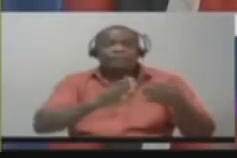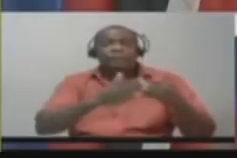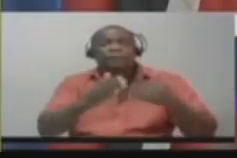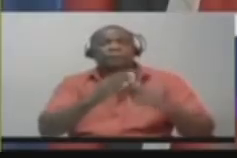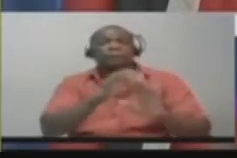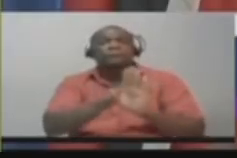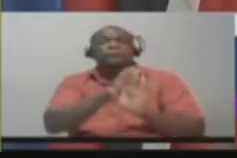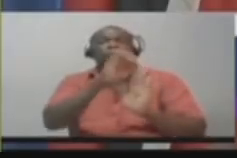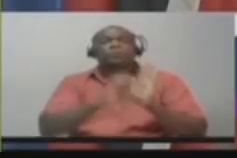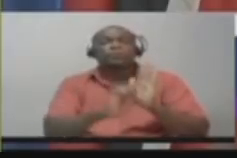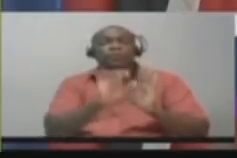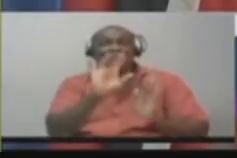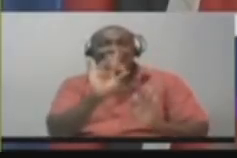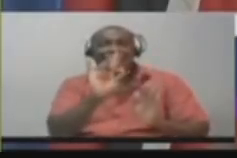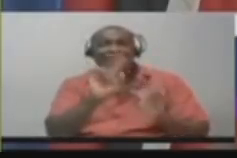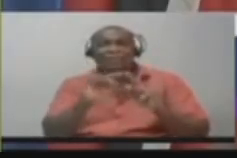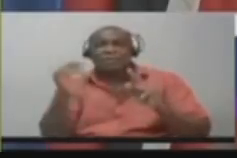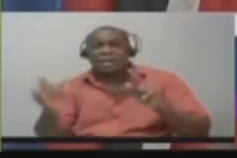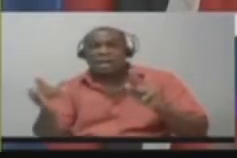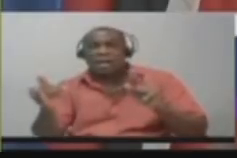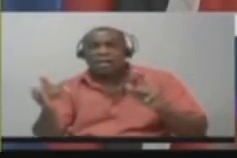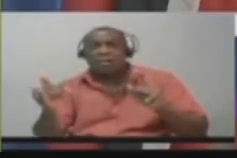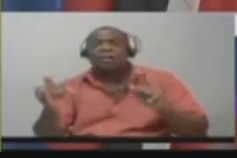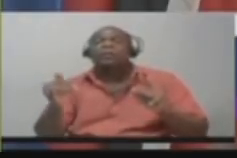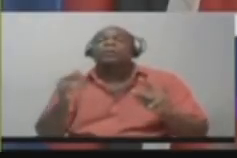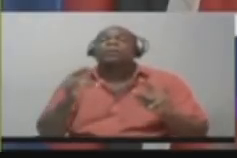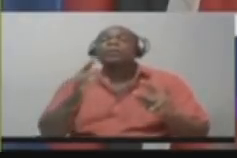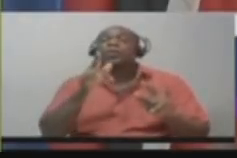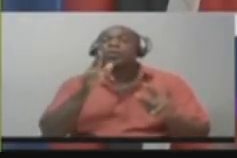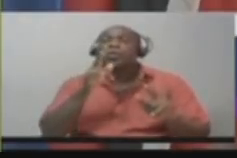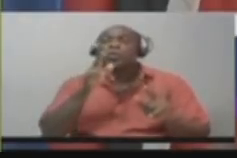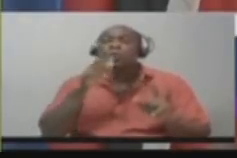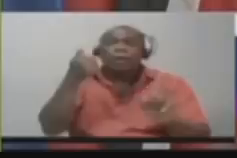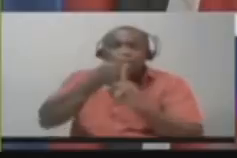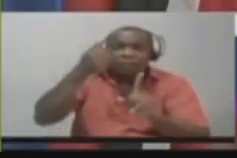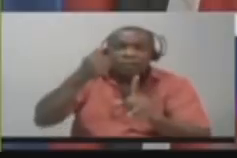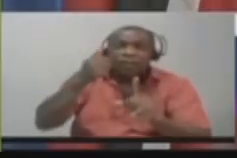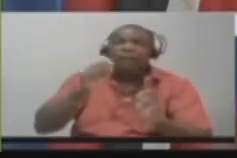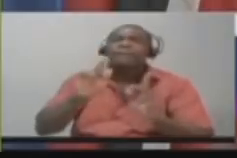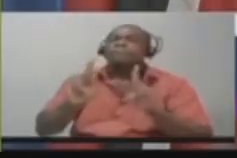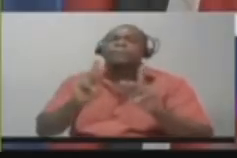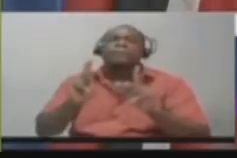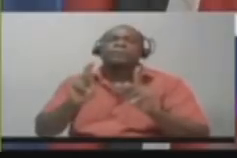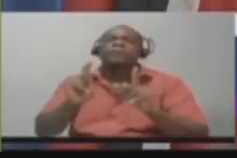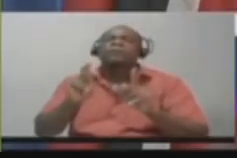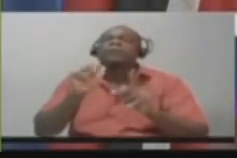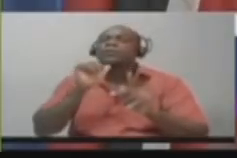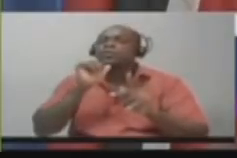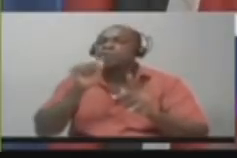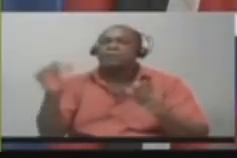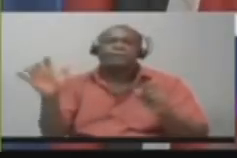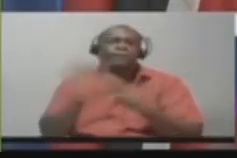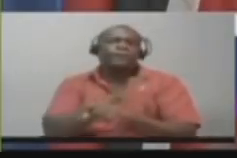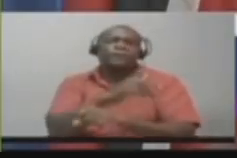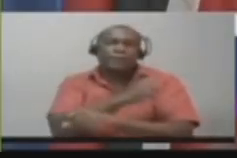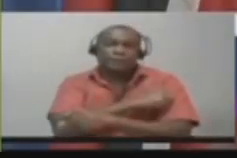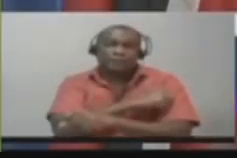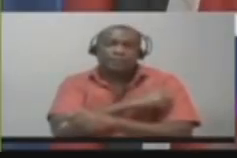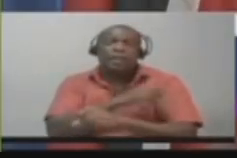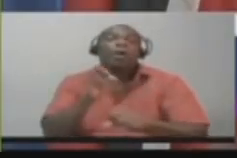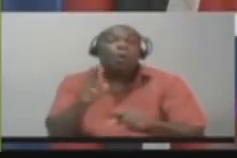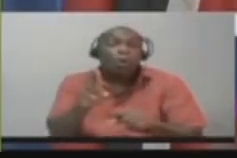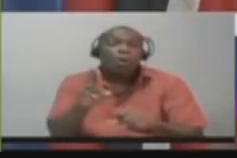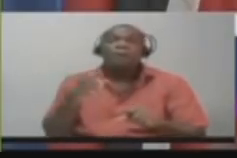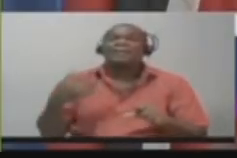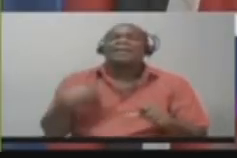either completely unvaccinated individuals, or there's a small group that has had 1 vaccine